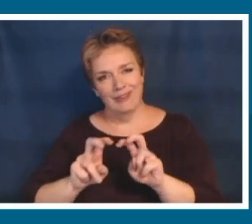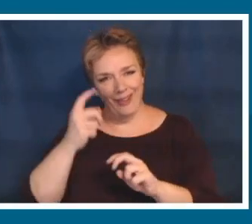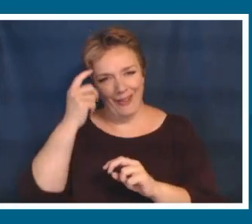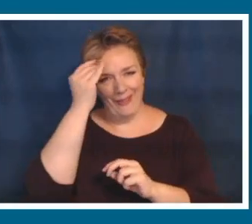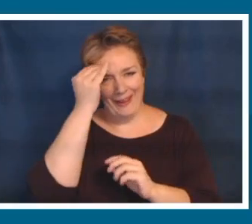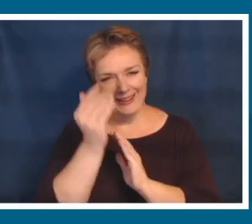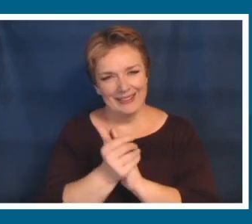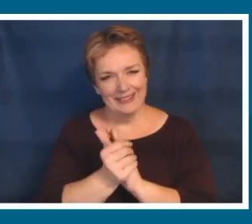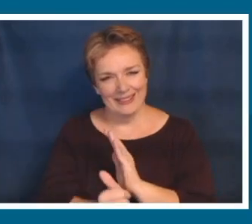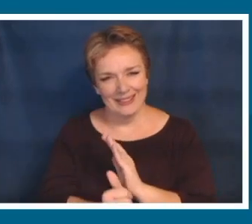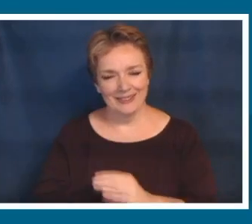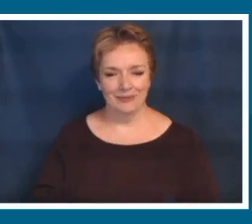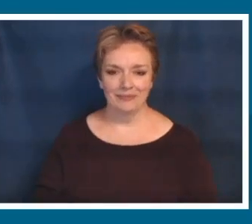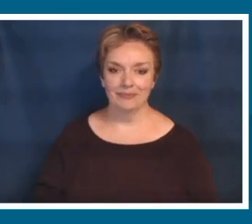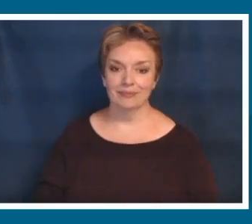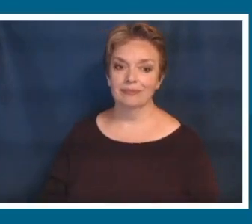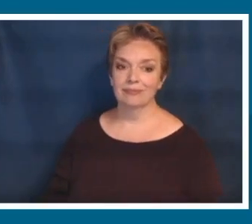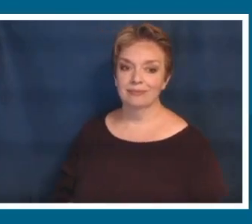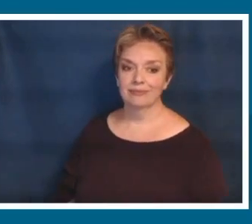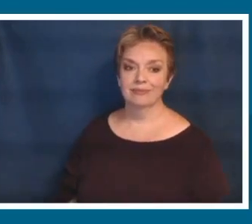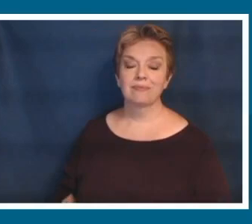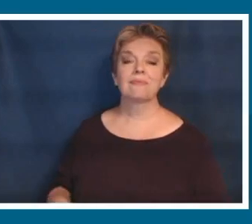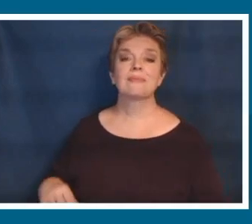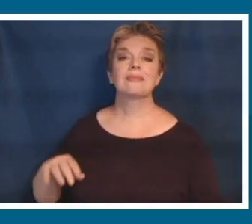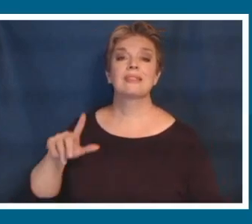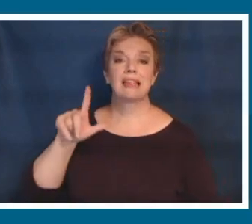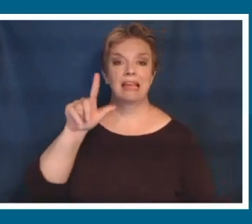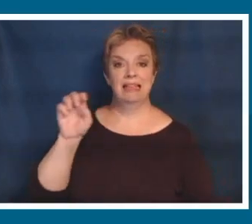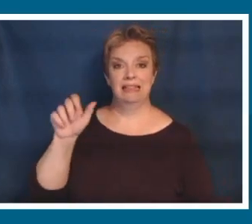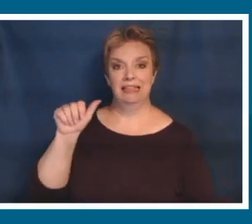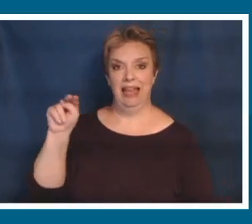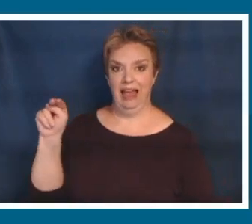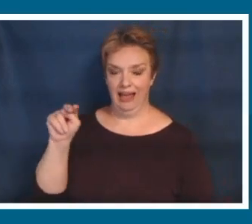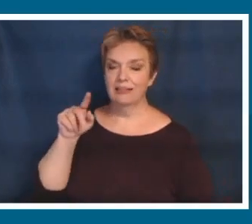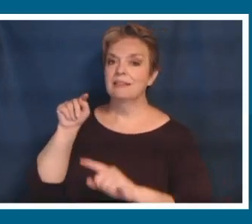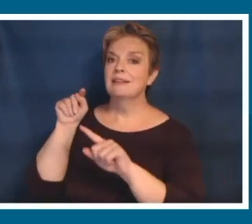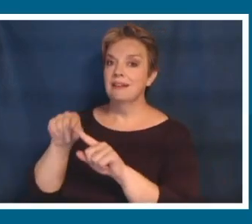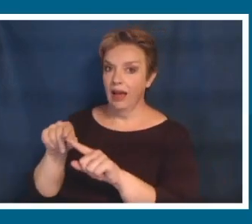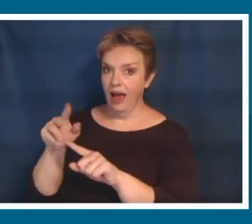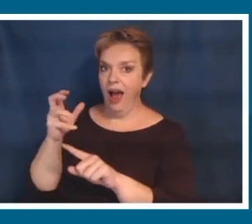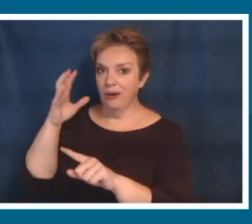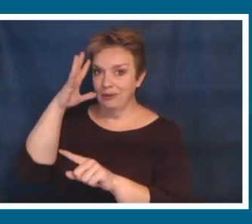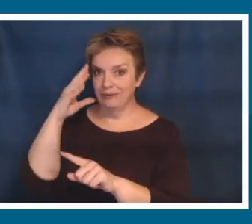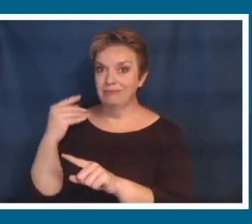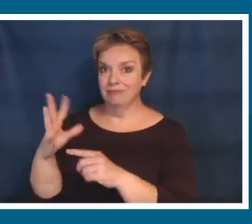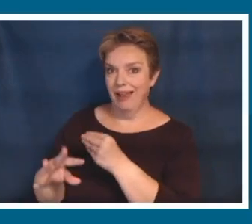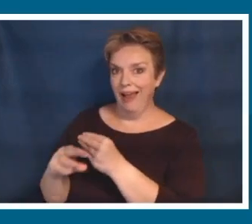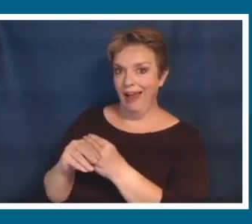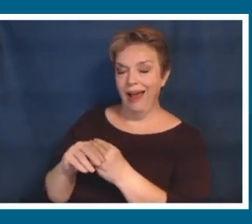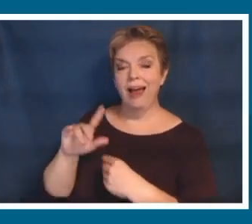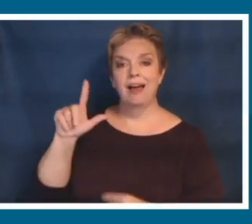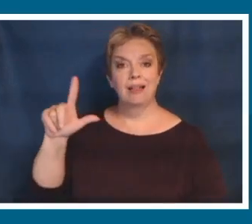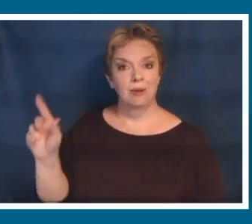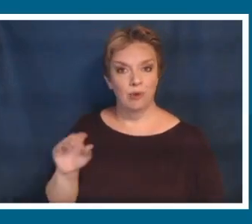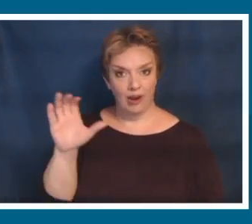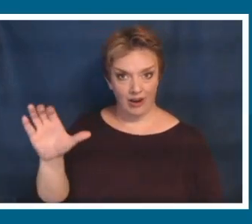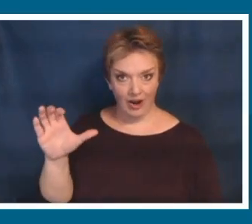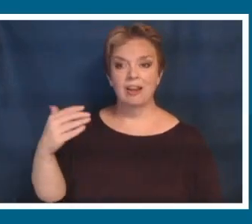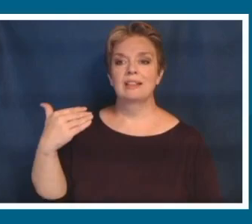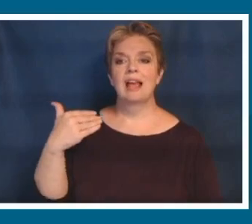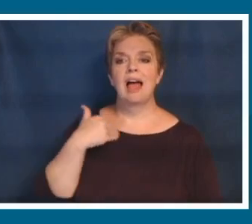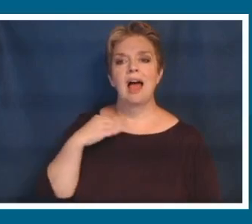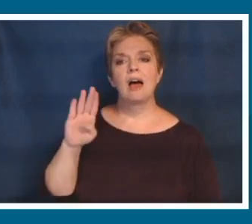you to the Library of Congress has a blog specifically for teachers, and it's called the Teaching with the Library of Congress